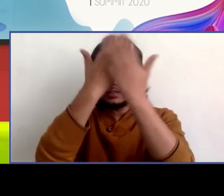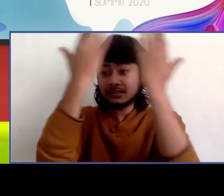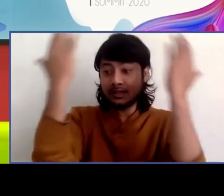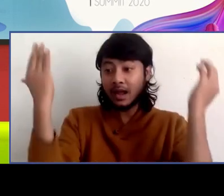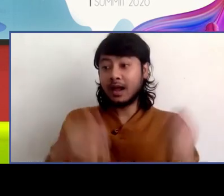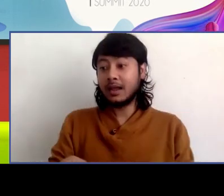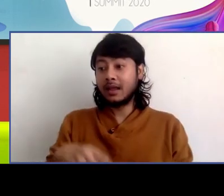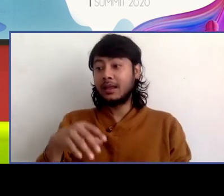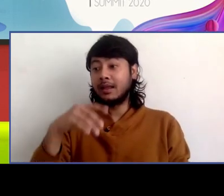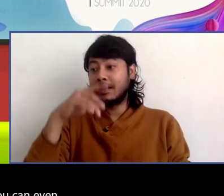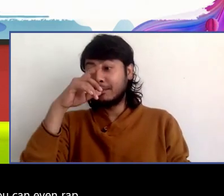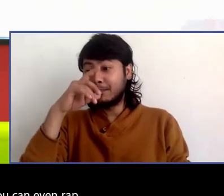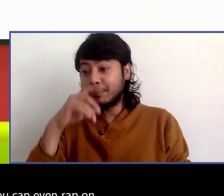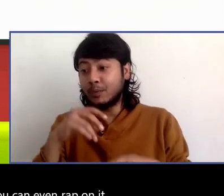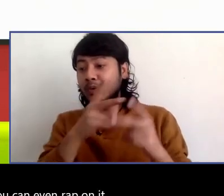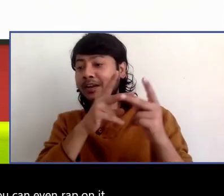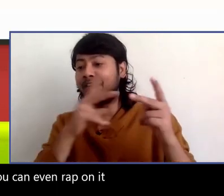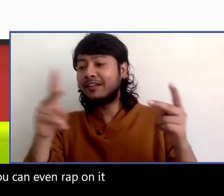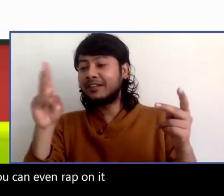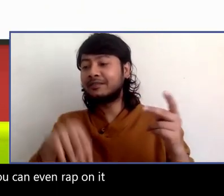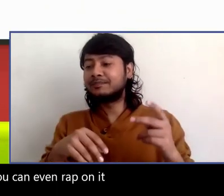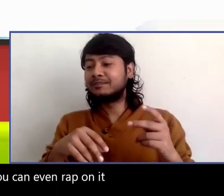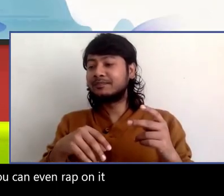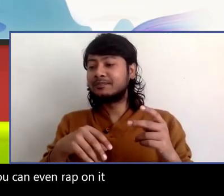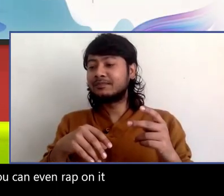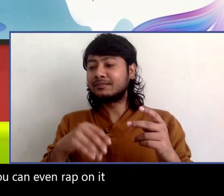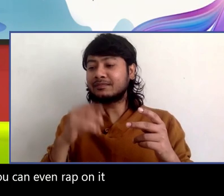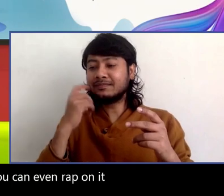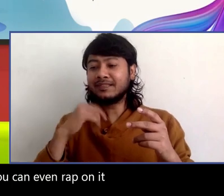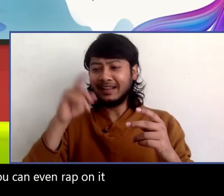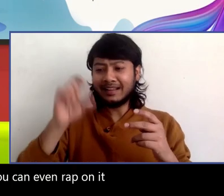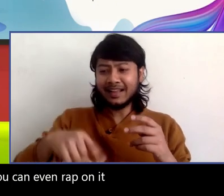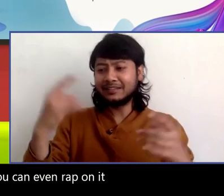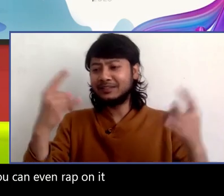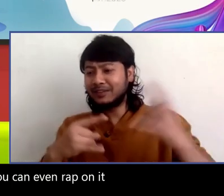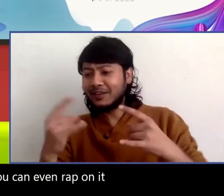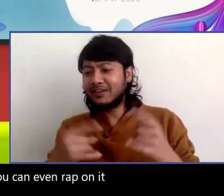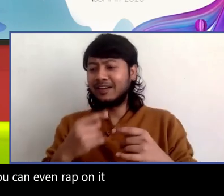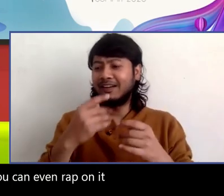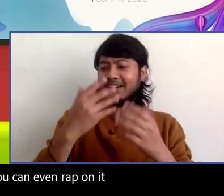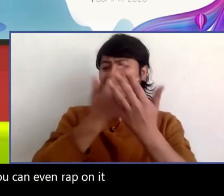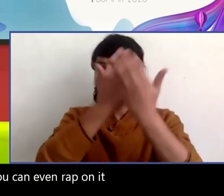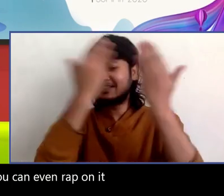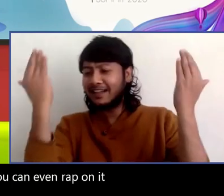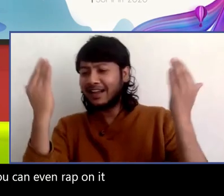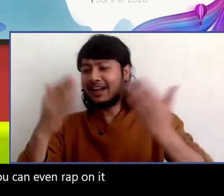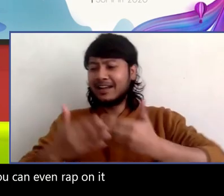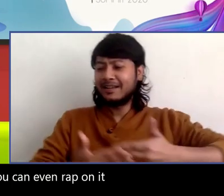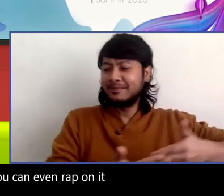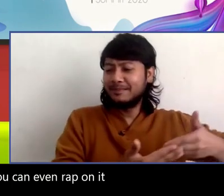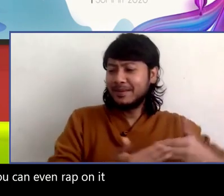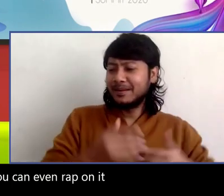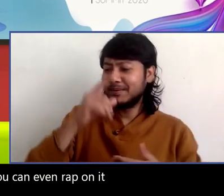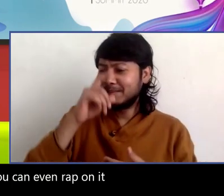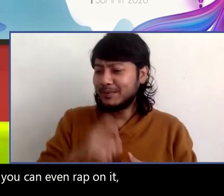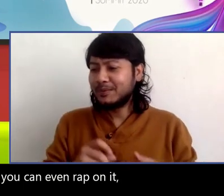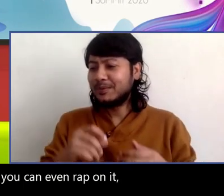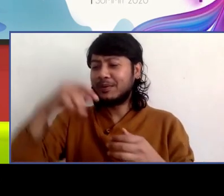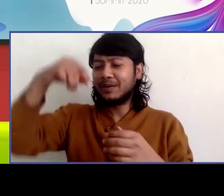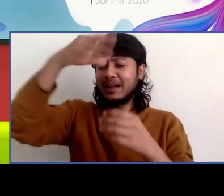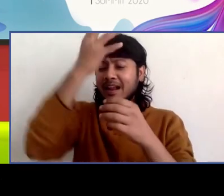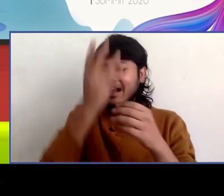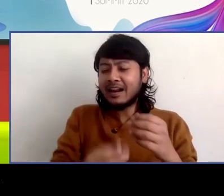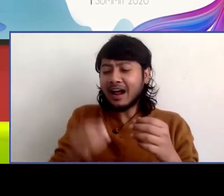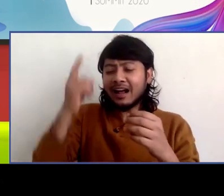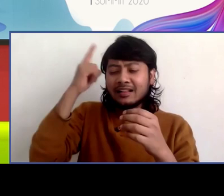on it, right? Baby blue, midnight blue, navy blue, royal blue, sky blue, R-A-B. Oh, so many blues. Whew. But can you tell me an animal that has the